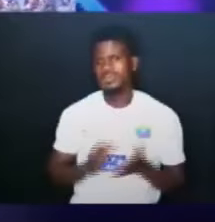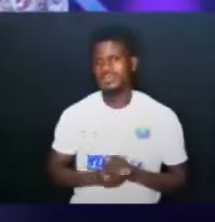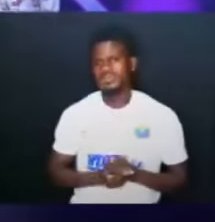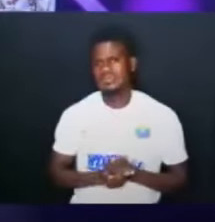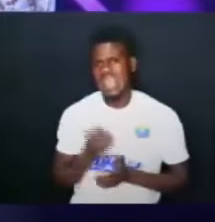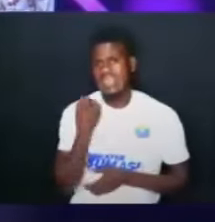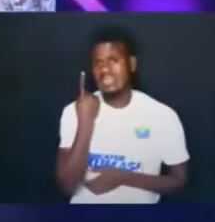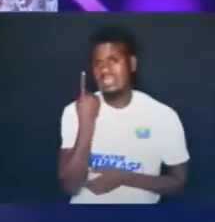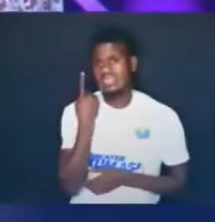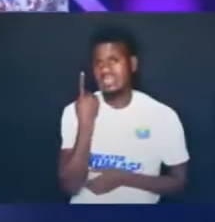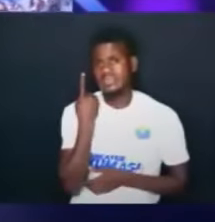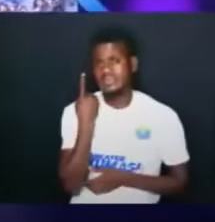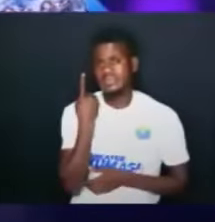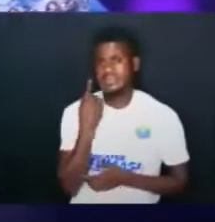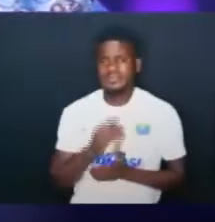together? Fine.